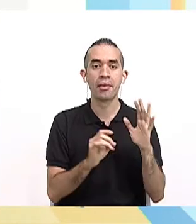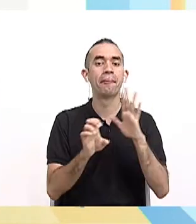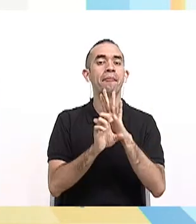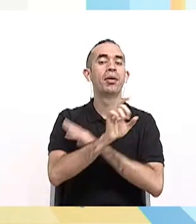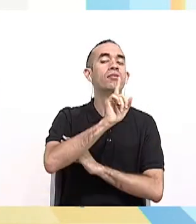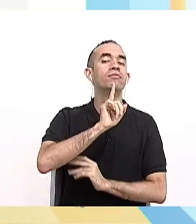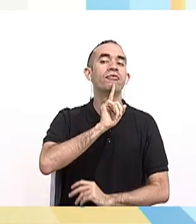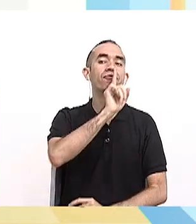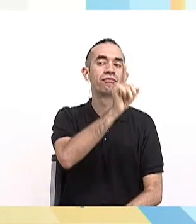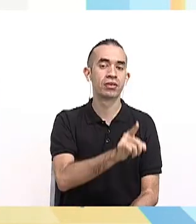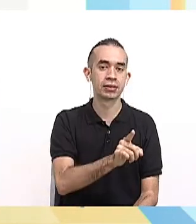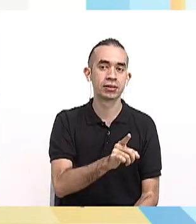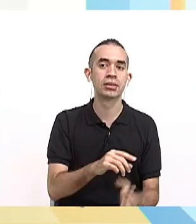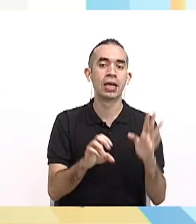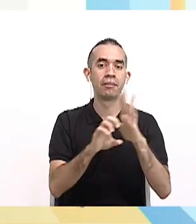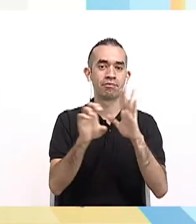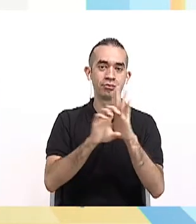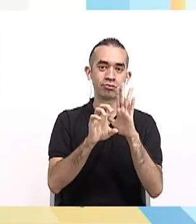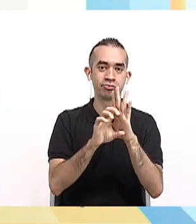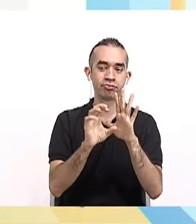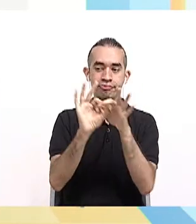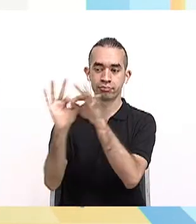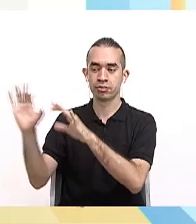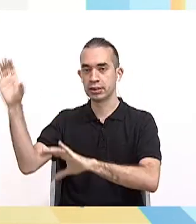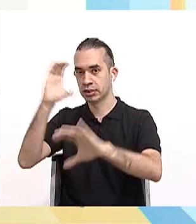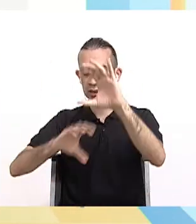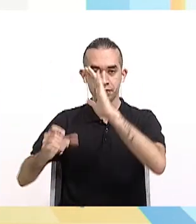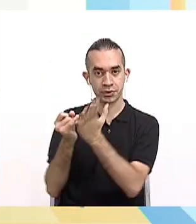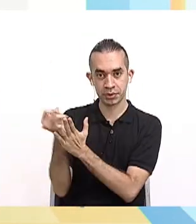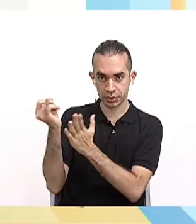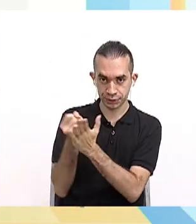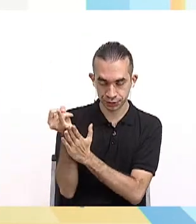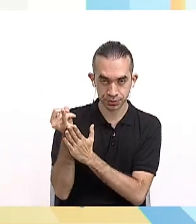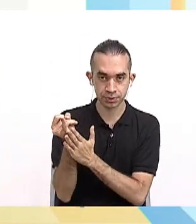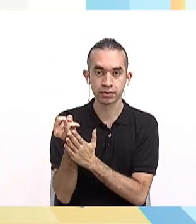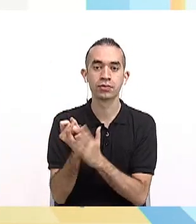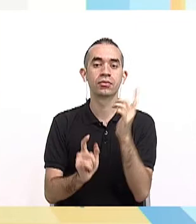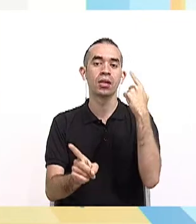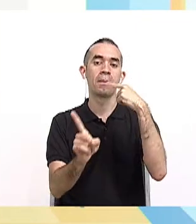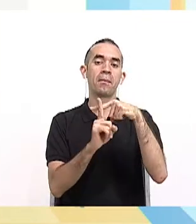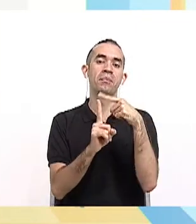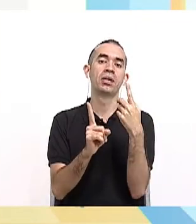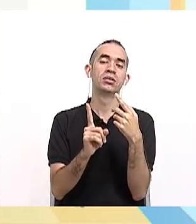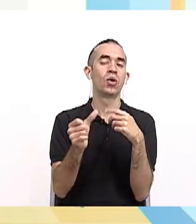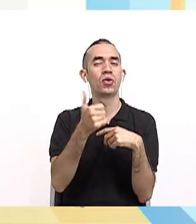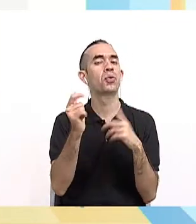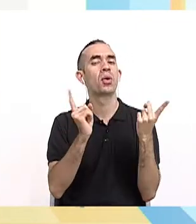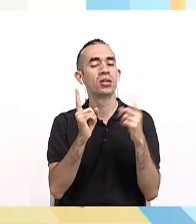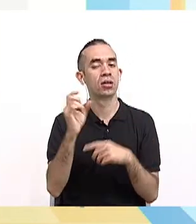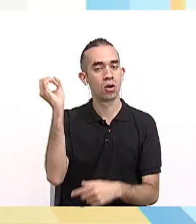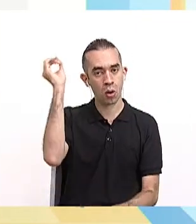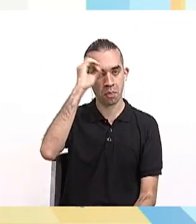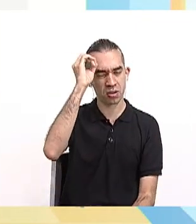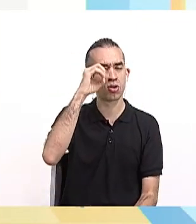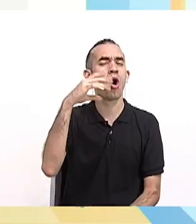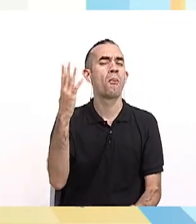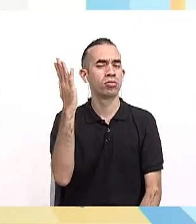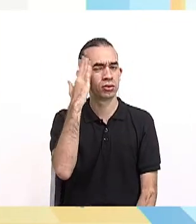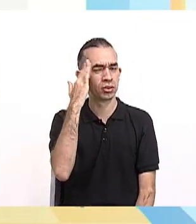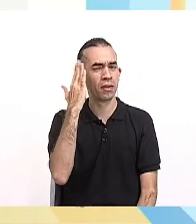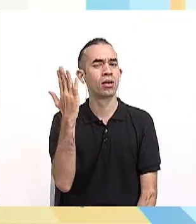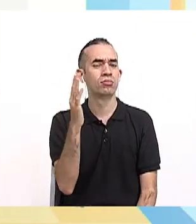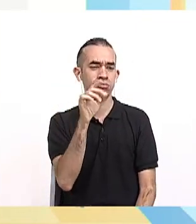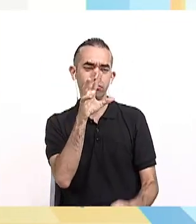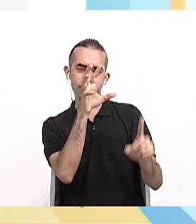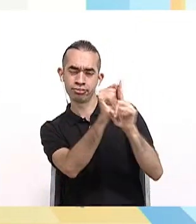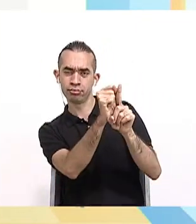for example, scientific studies, right? And we also have opinions. How do I identify an opinion?